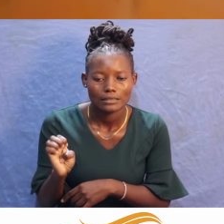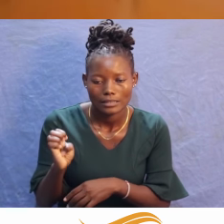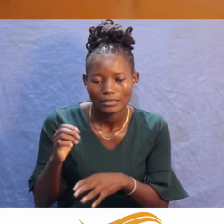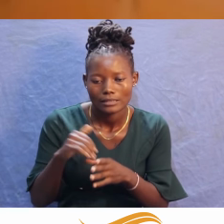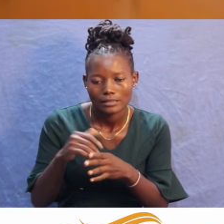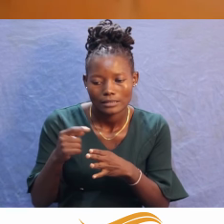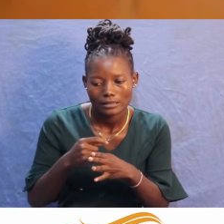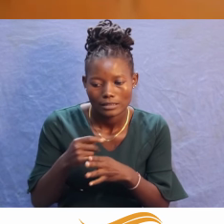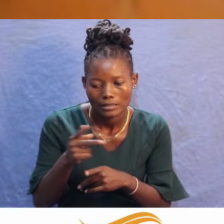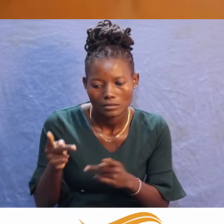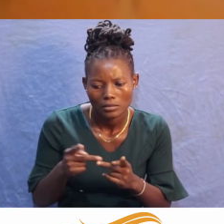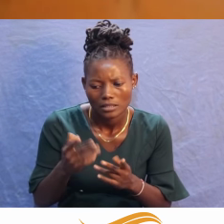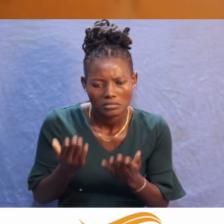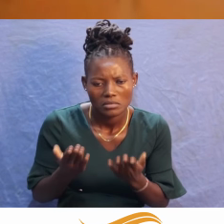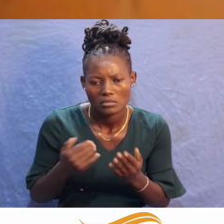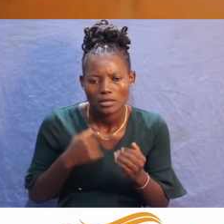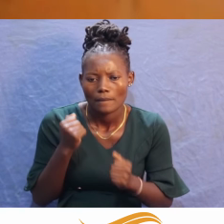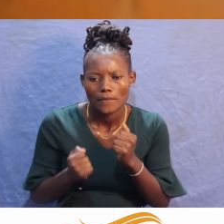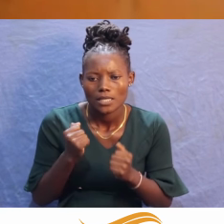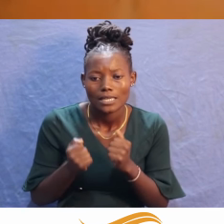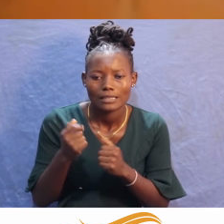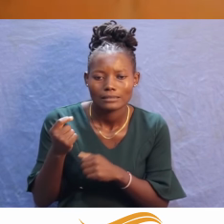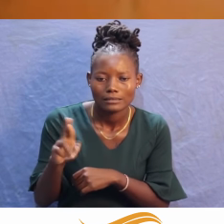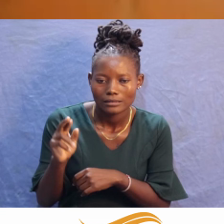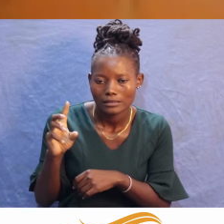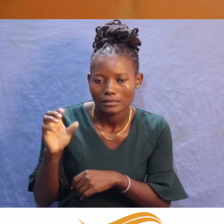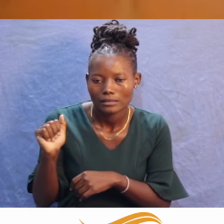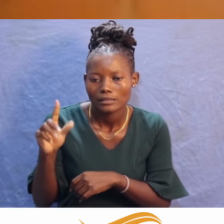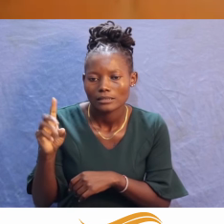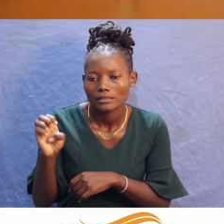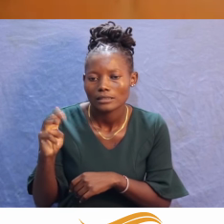And that could be running, treadmill, biking,